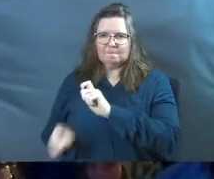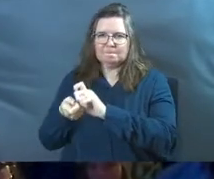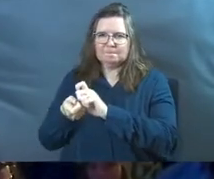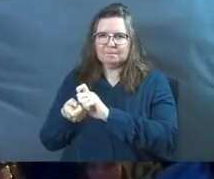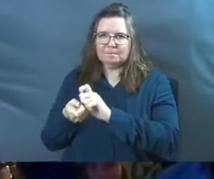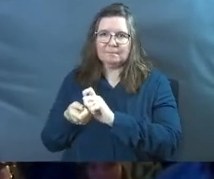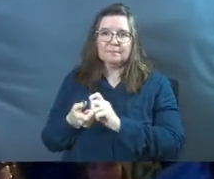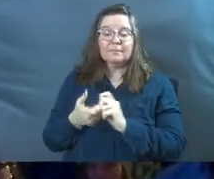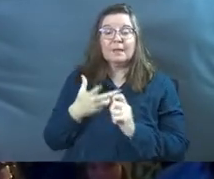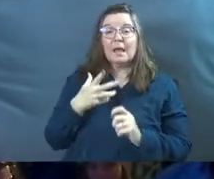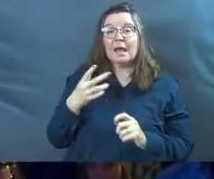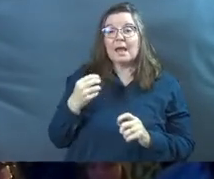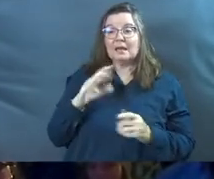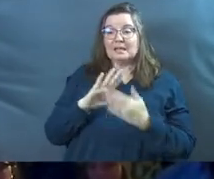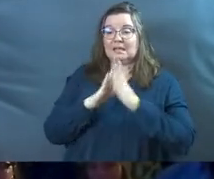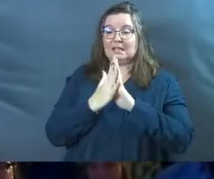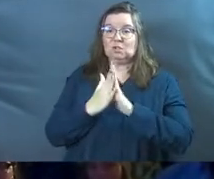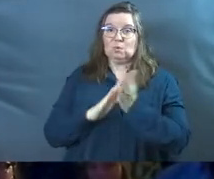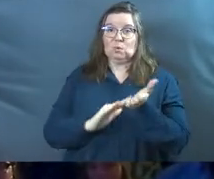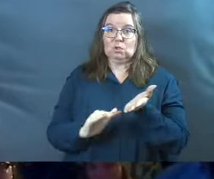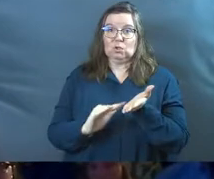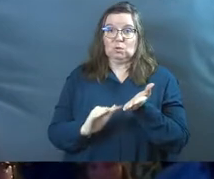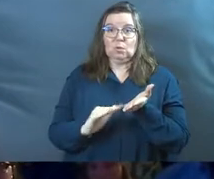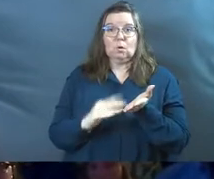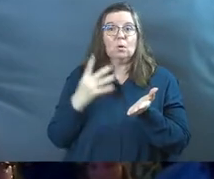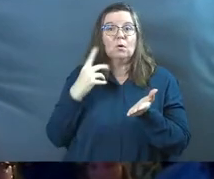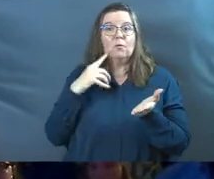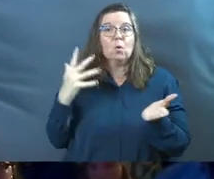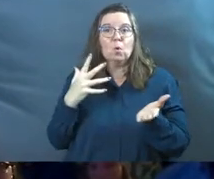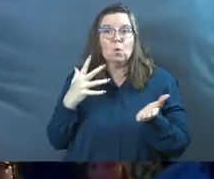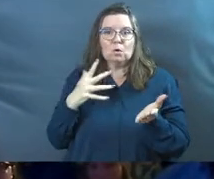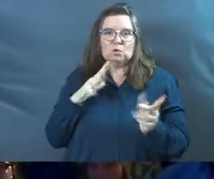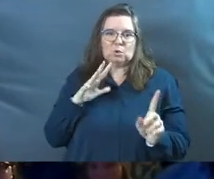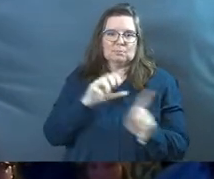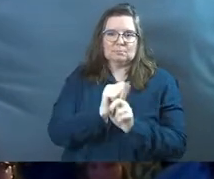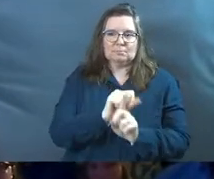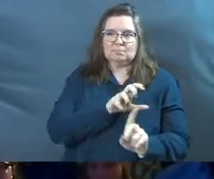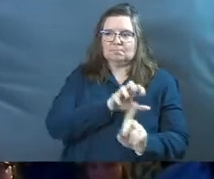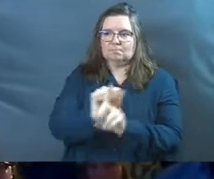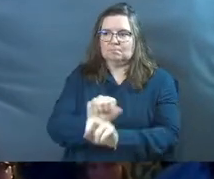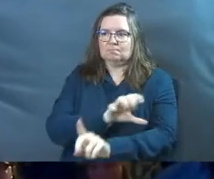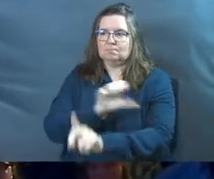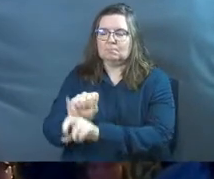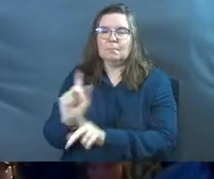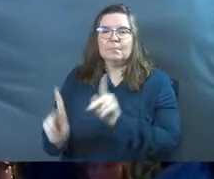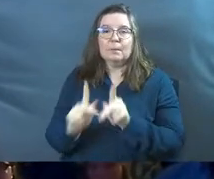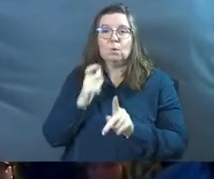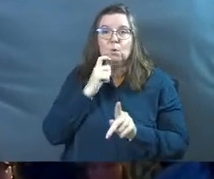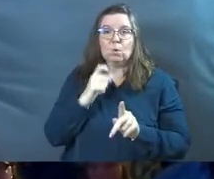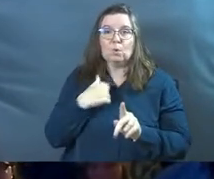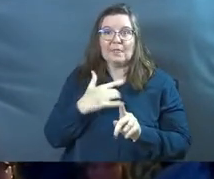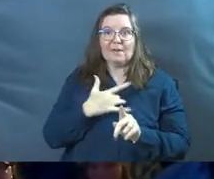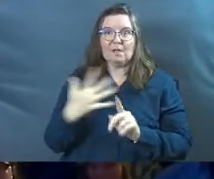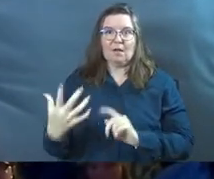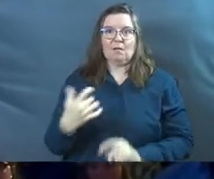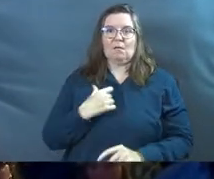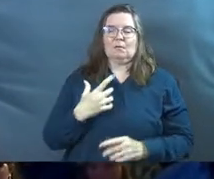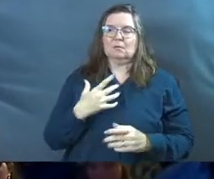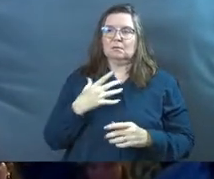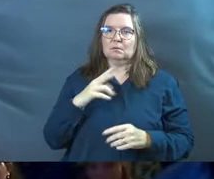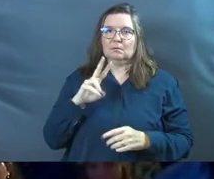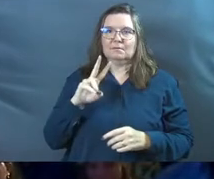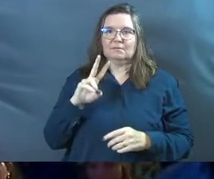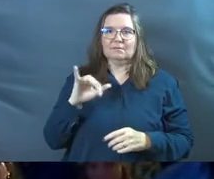vengeance and into an excuse to violently attack people who had violently attacked them, make just